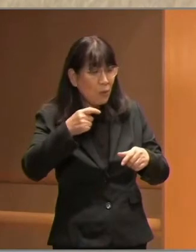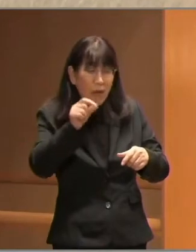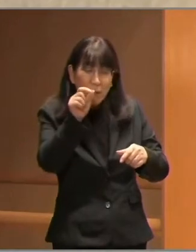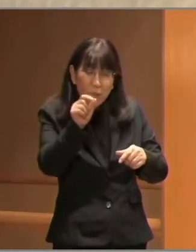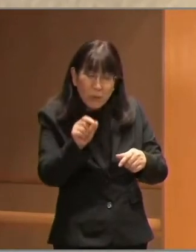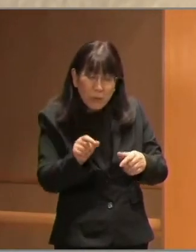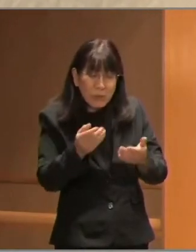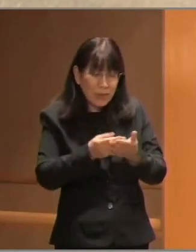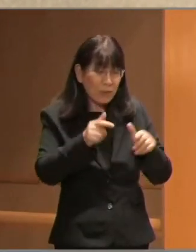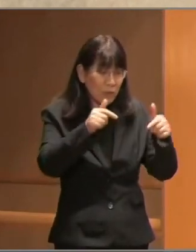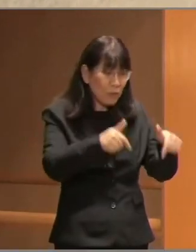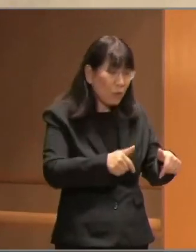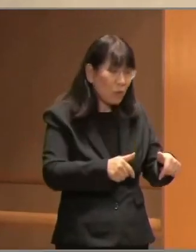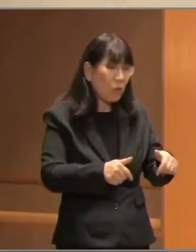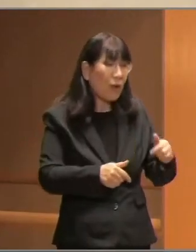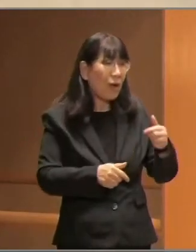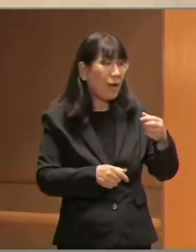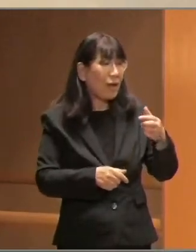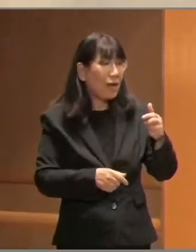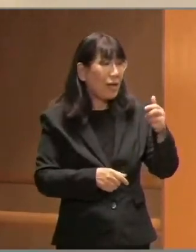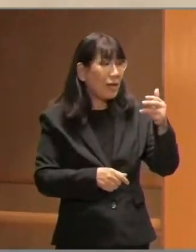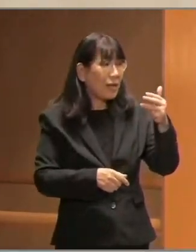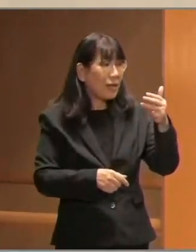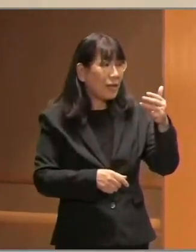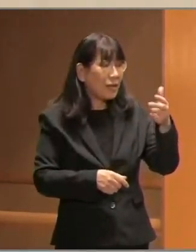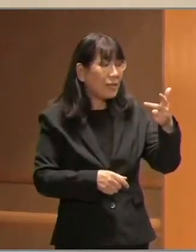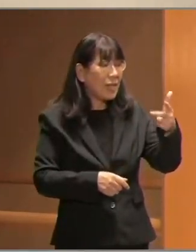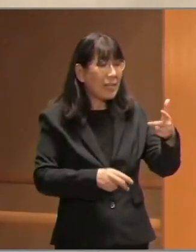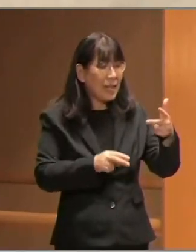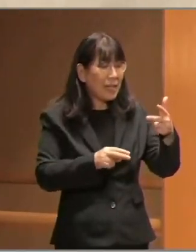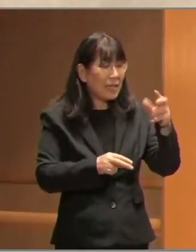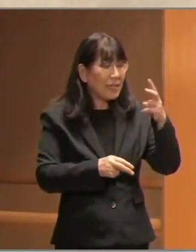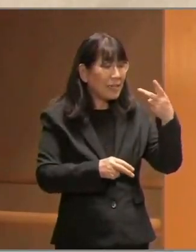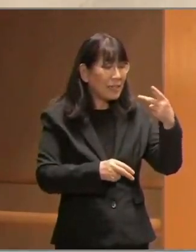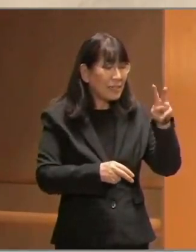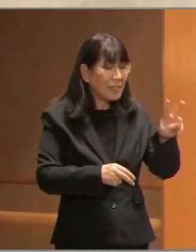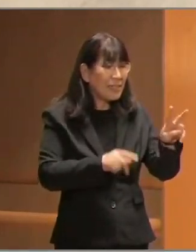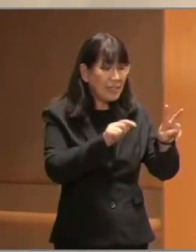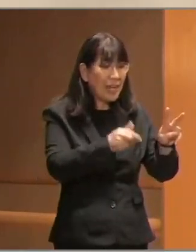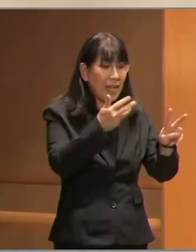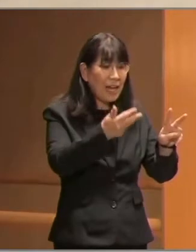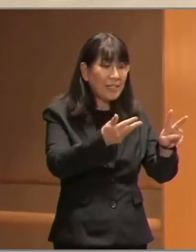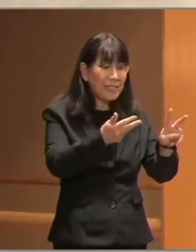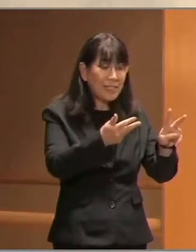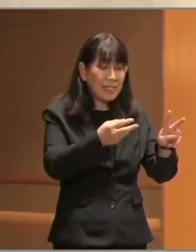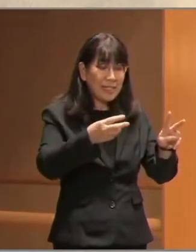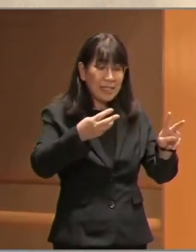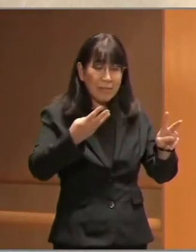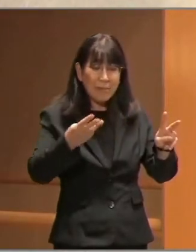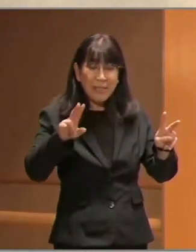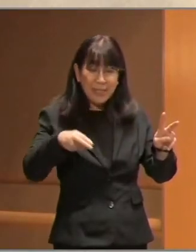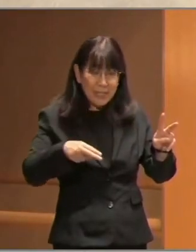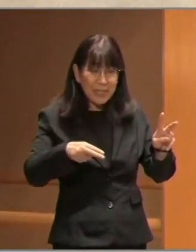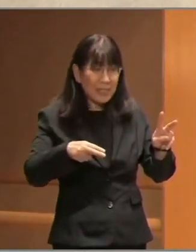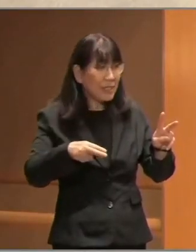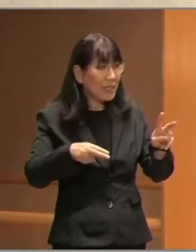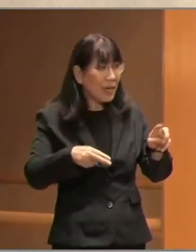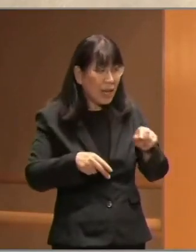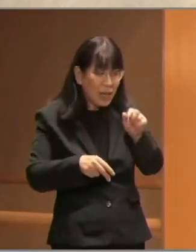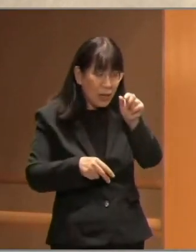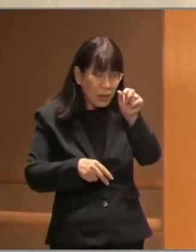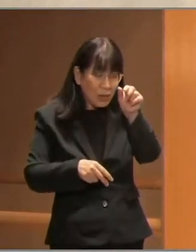and Yedo. But in Kyoto, this 2.8 millimeters is